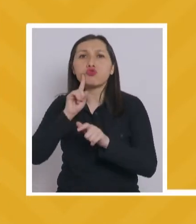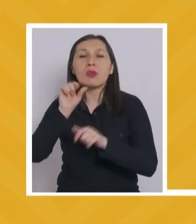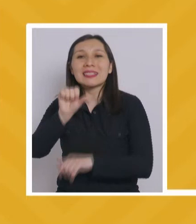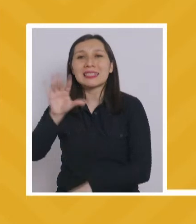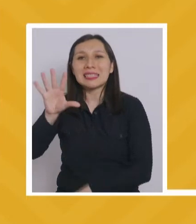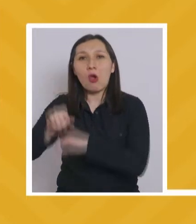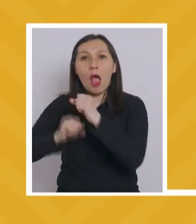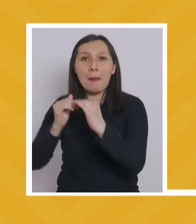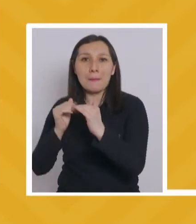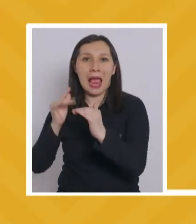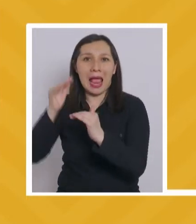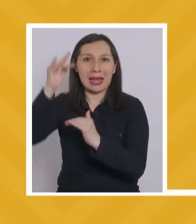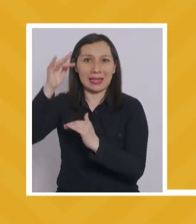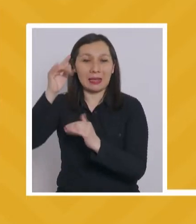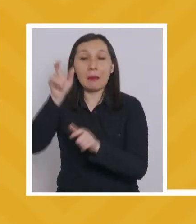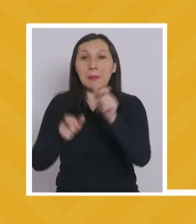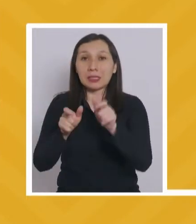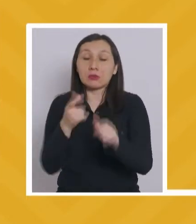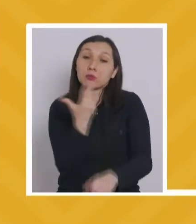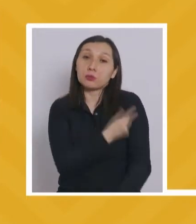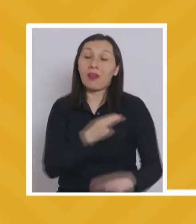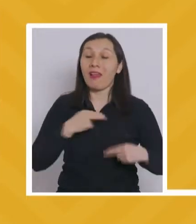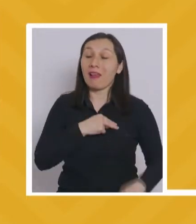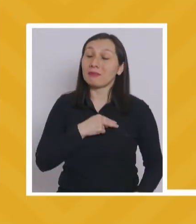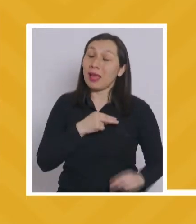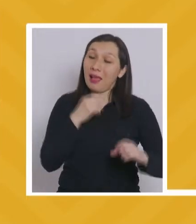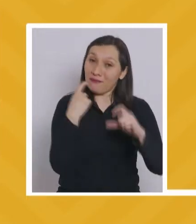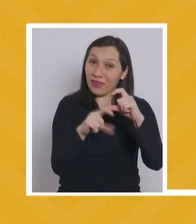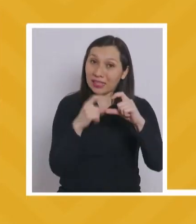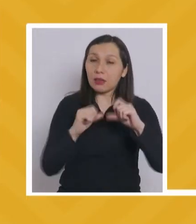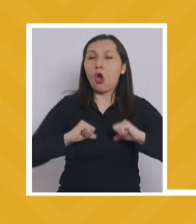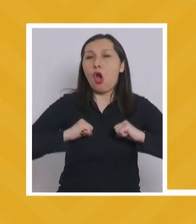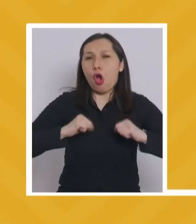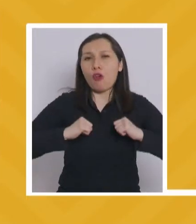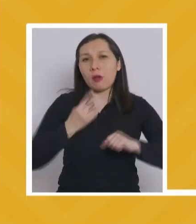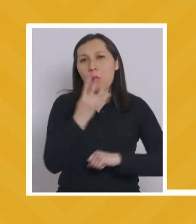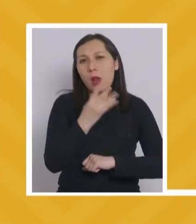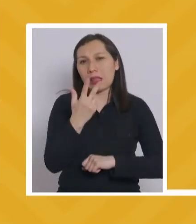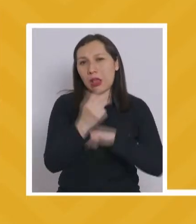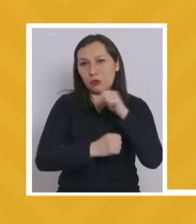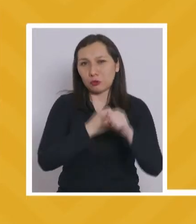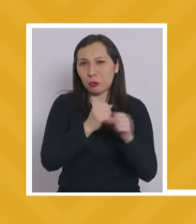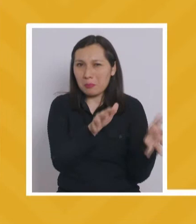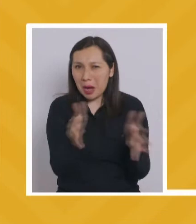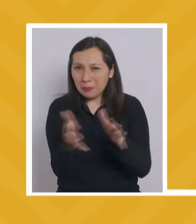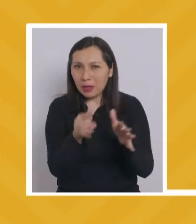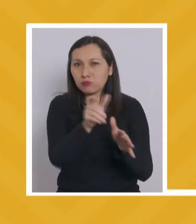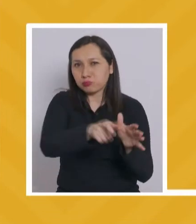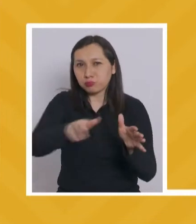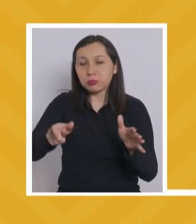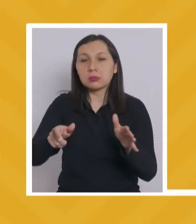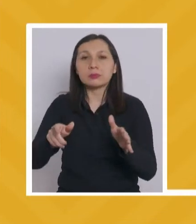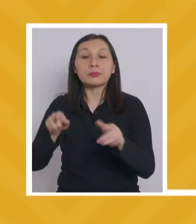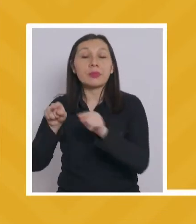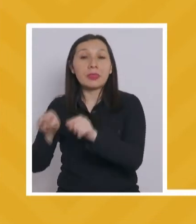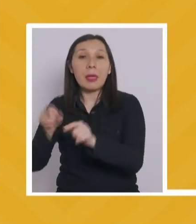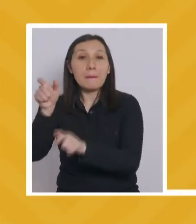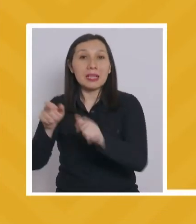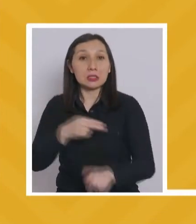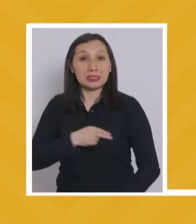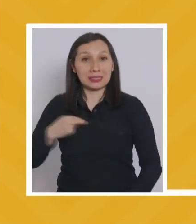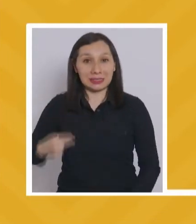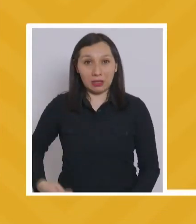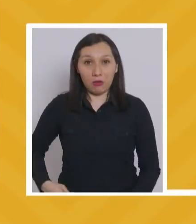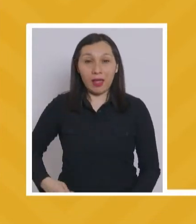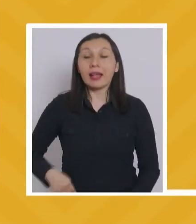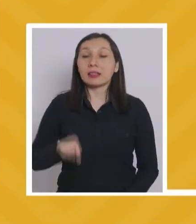part of the people that received AstraZeneca was about 65 years of age. The ones that received Pfizer was younger,